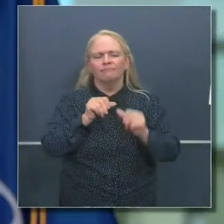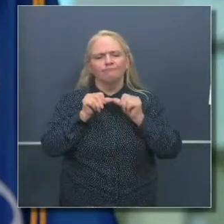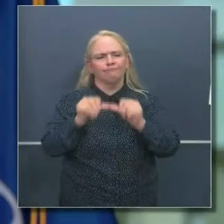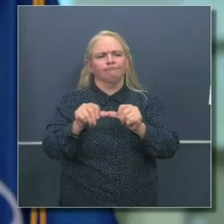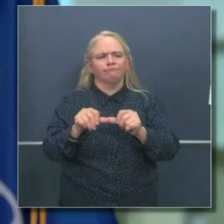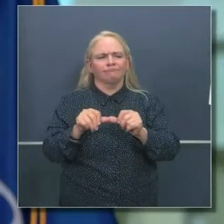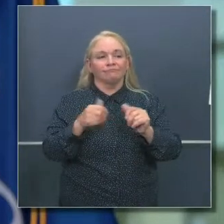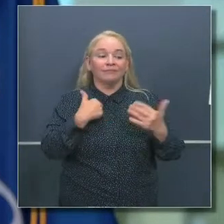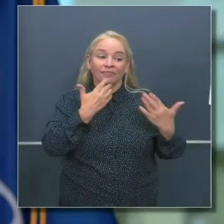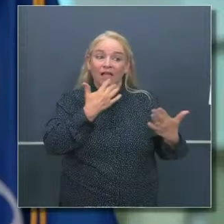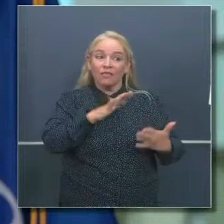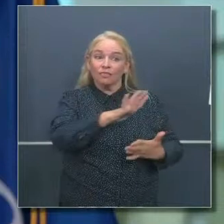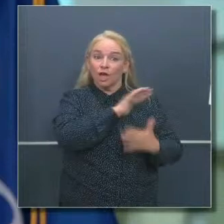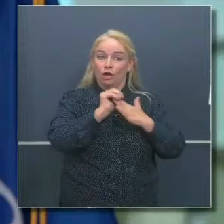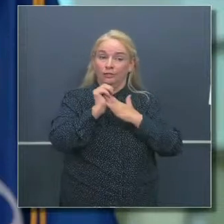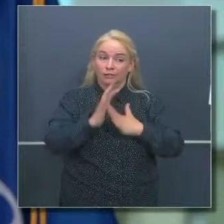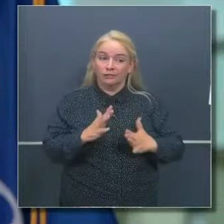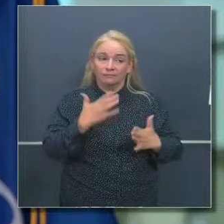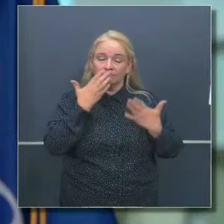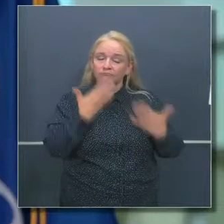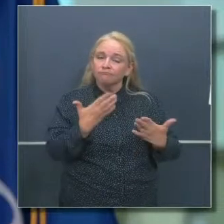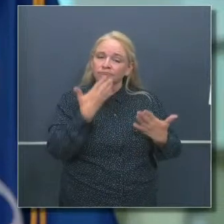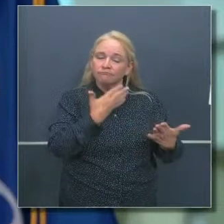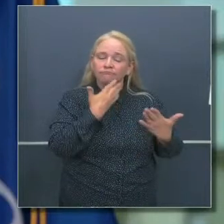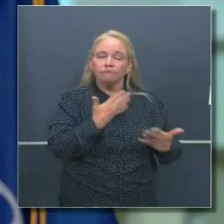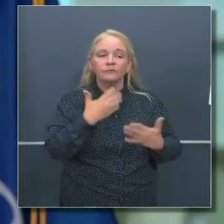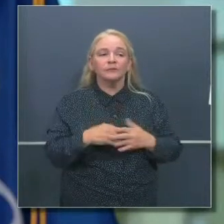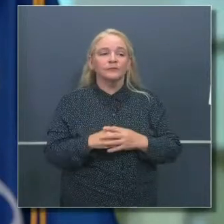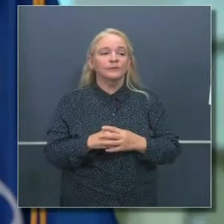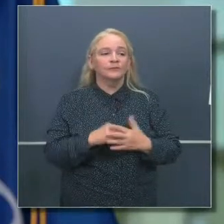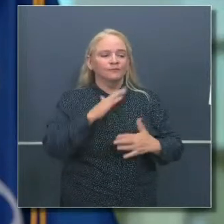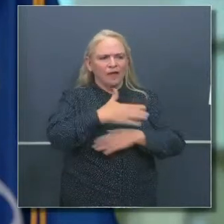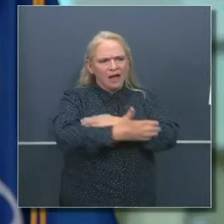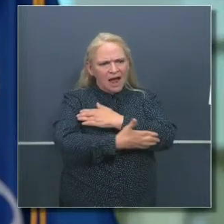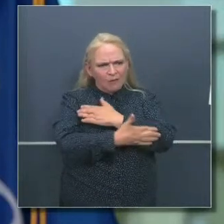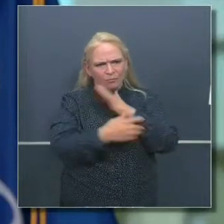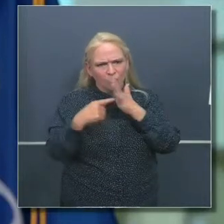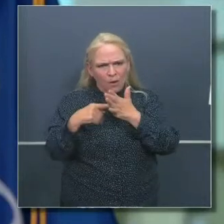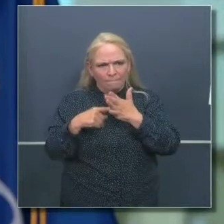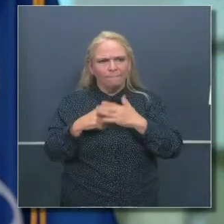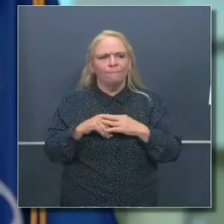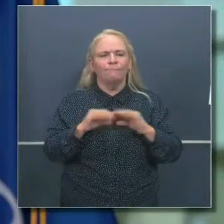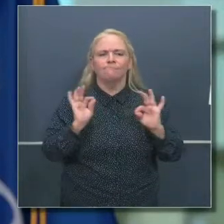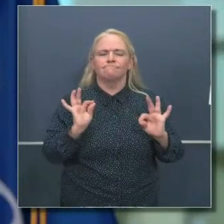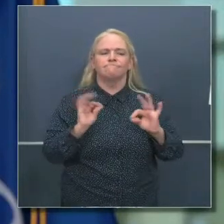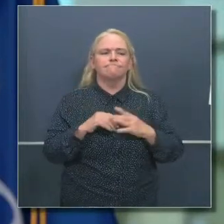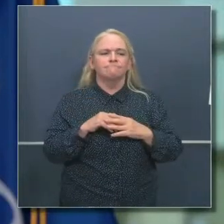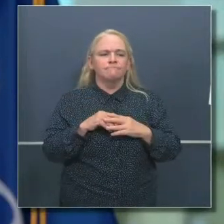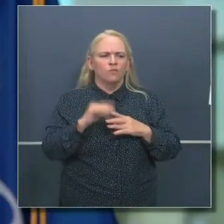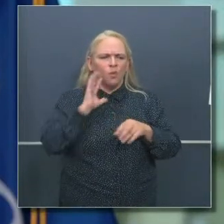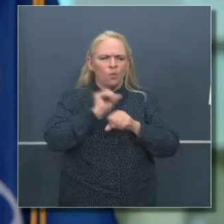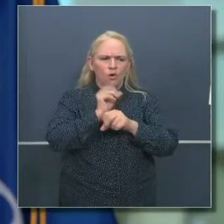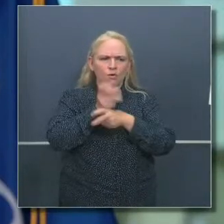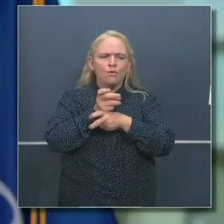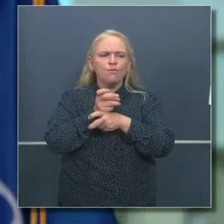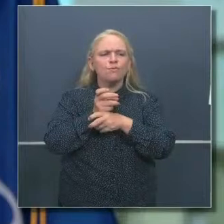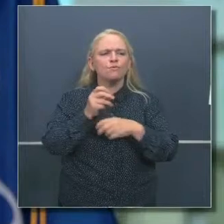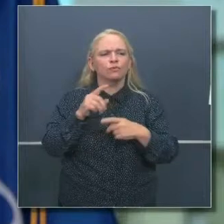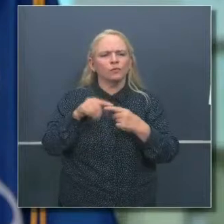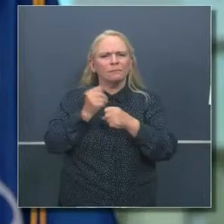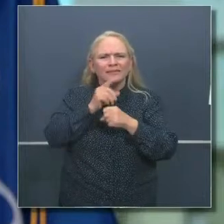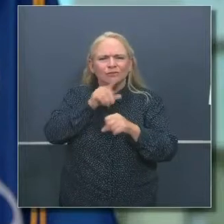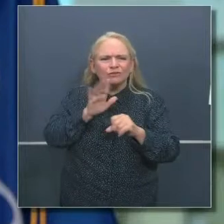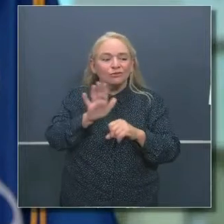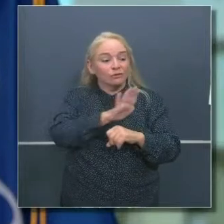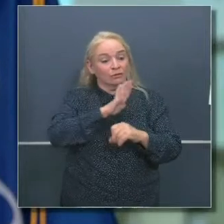and I want to thank all the county representatives that I know are working hard to keep their community safe and are